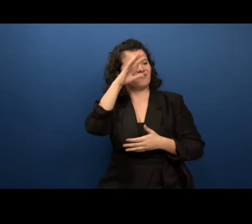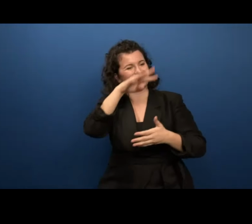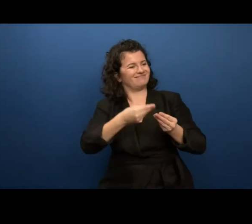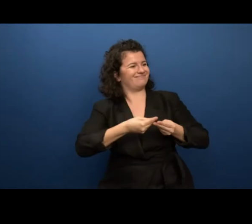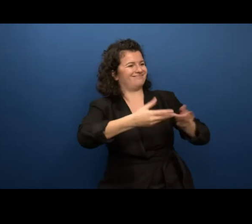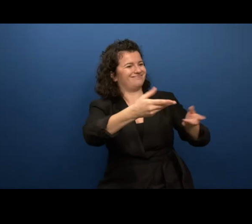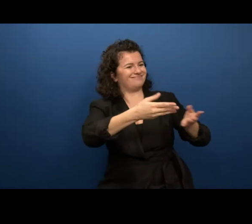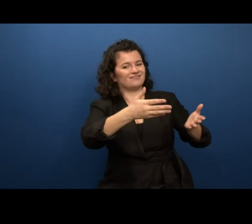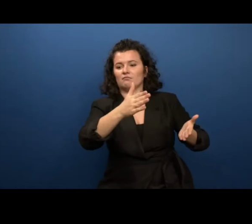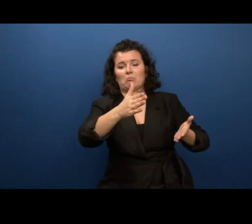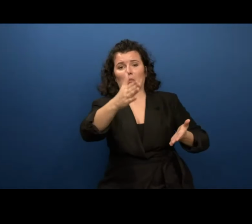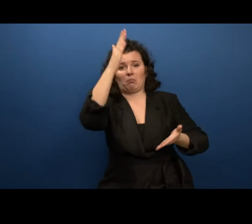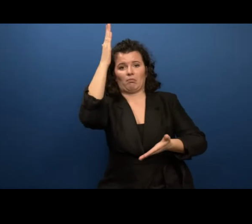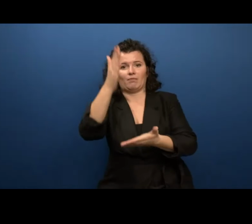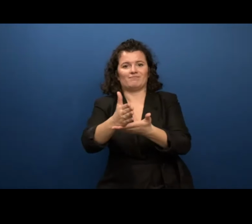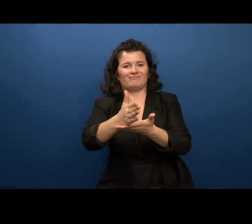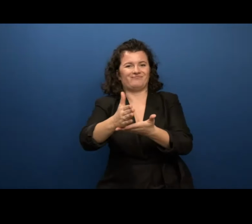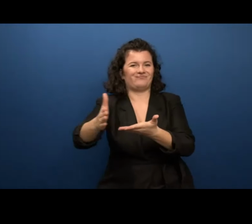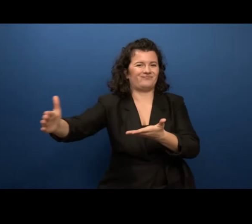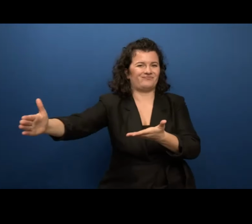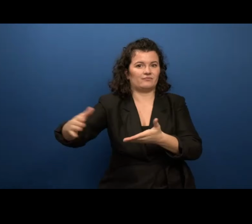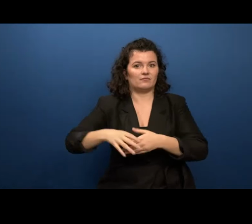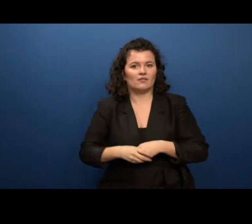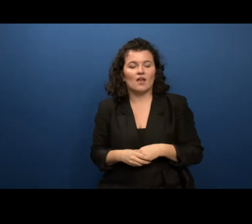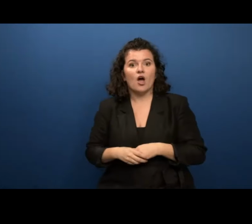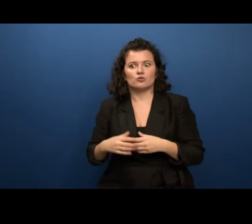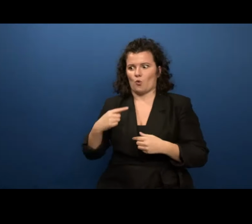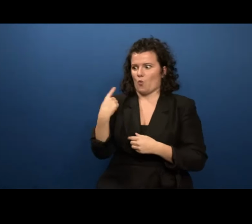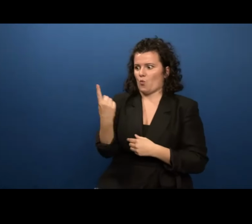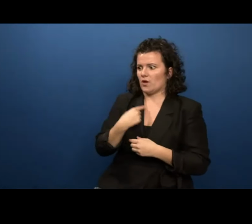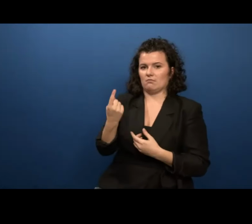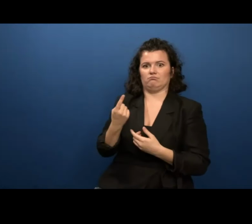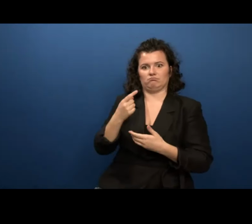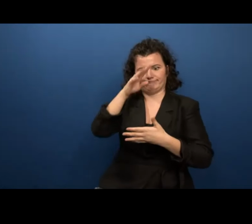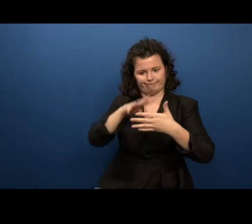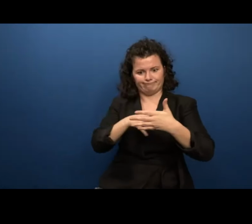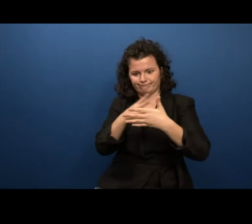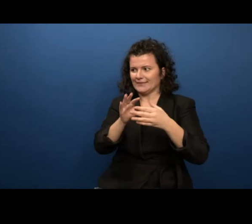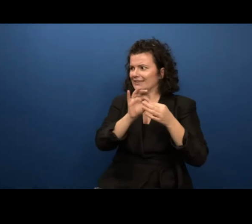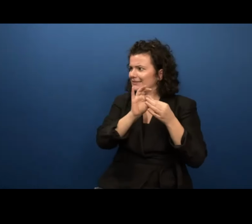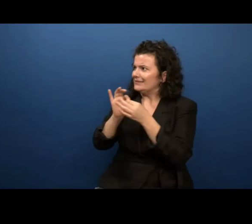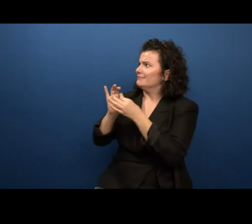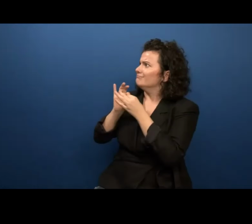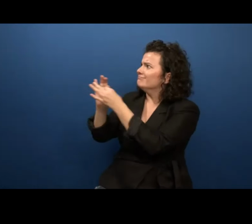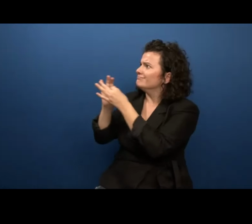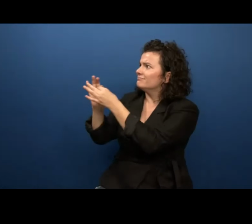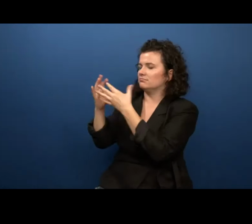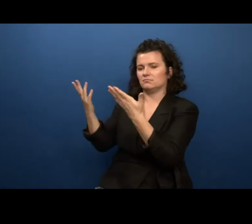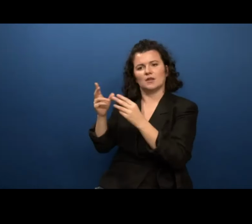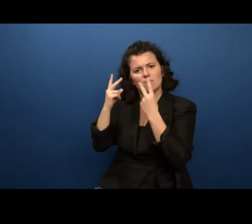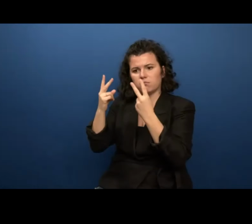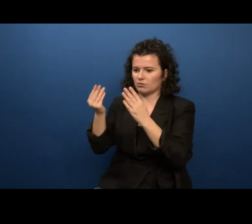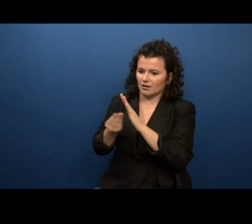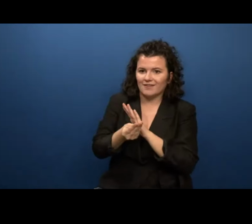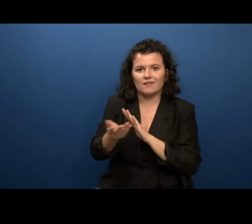our program, we were able to get interpreters to interpret all this to them, what is corona, what they can do to minimize, and they were